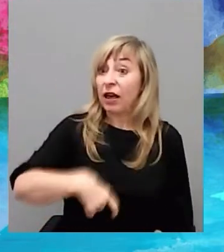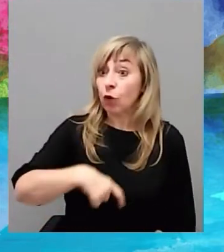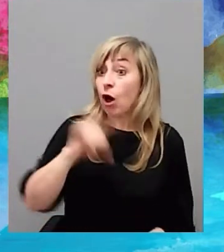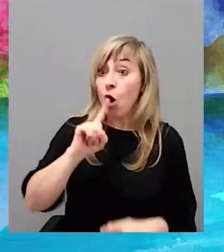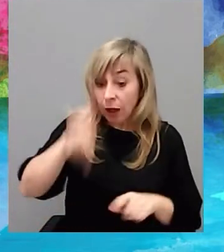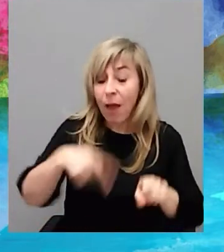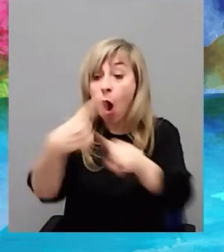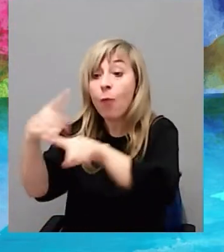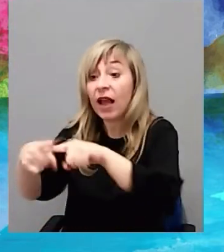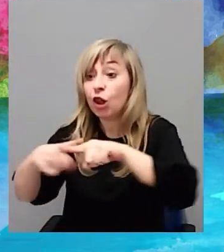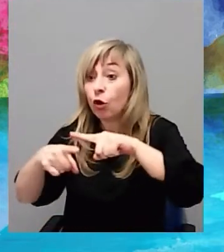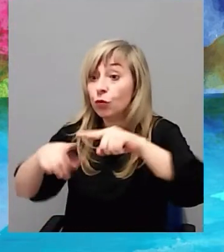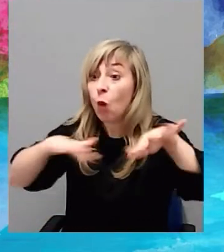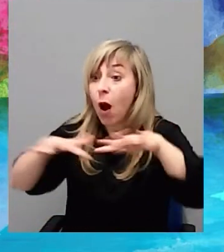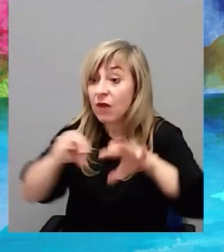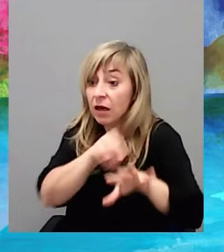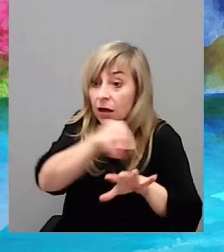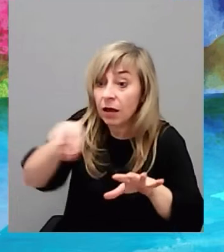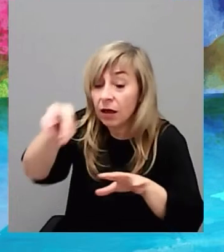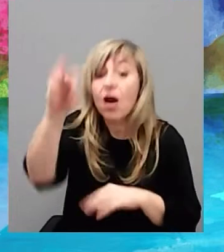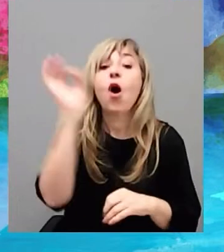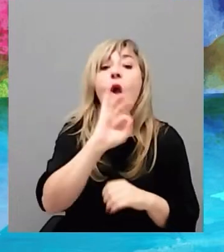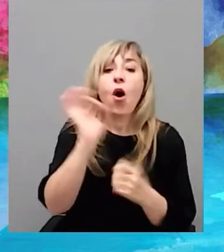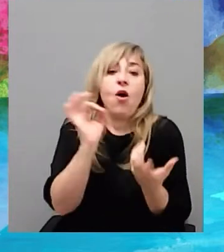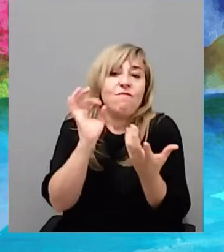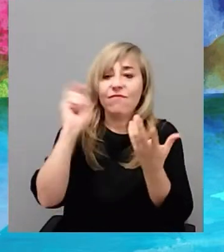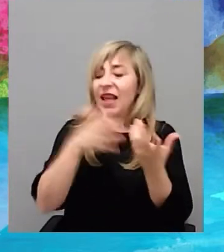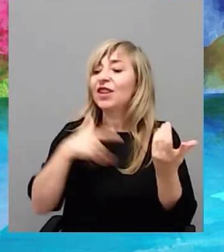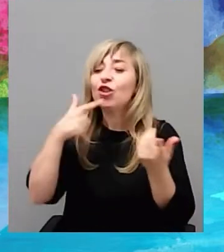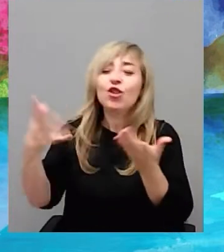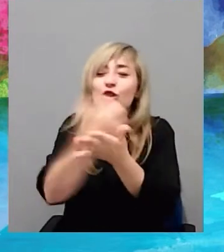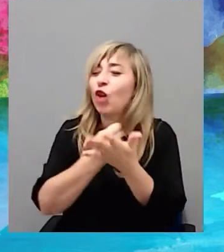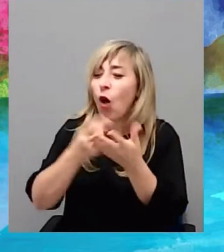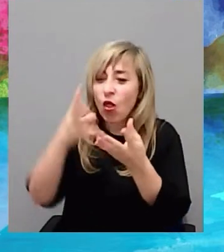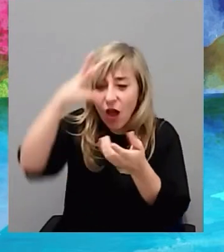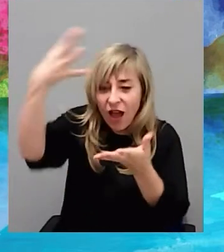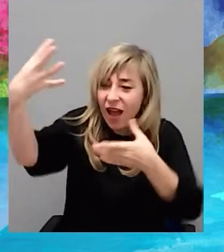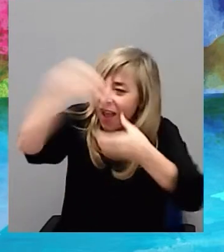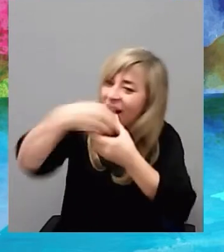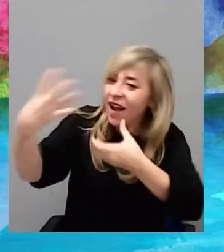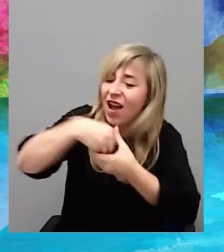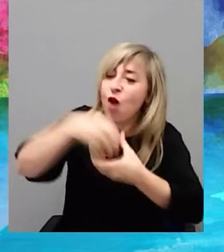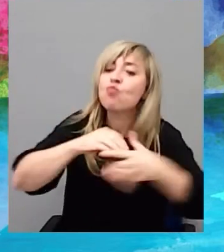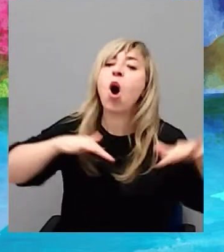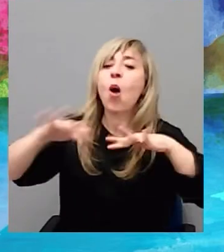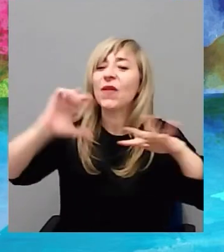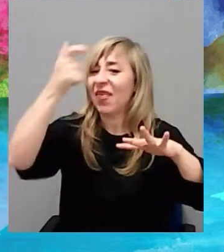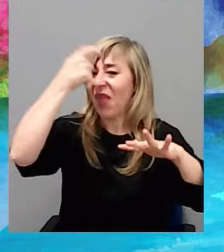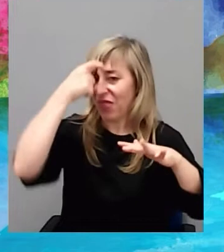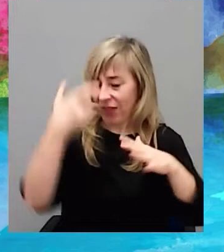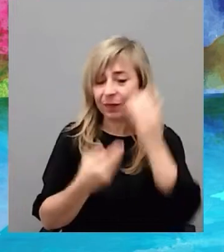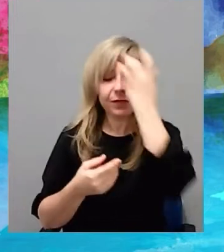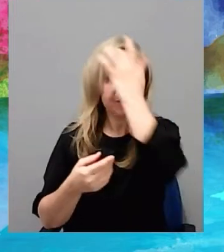And information moves as well. And this is all related to multi-mobility. There are a lot of benefits to this,